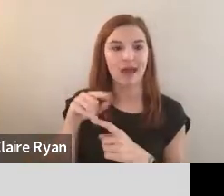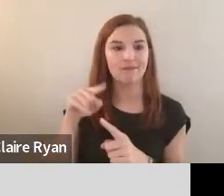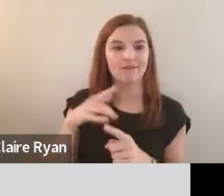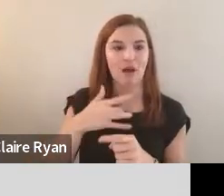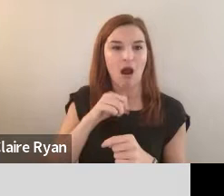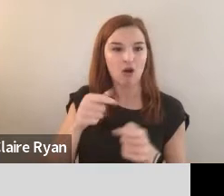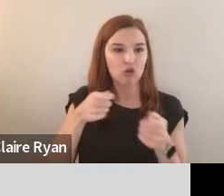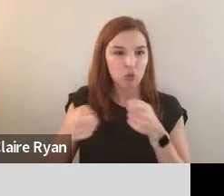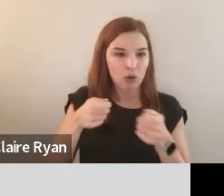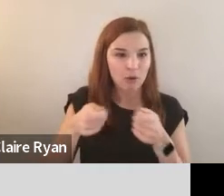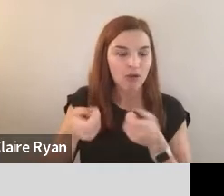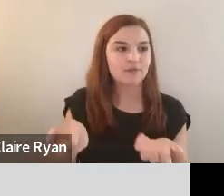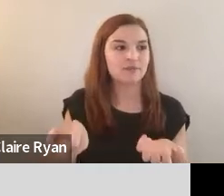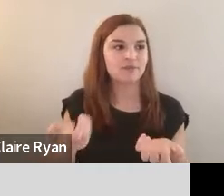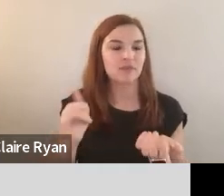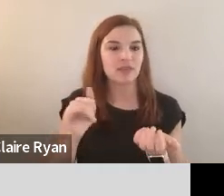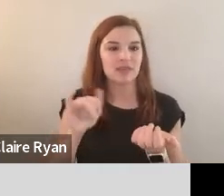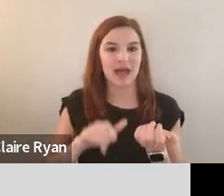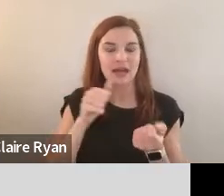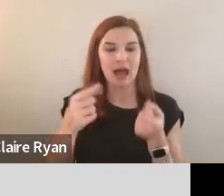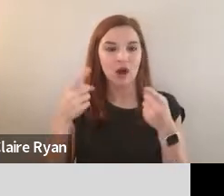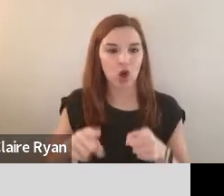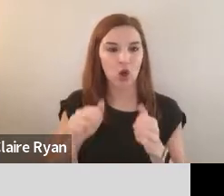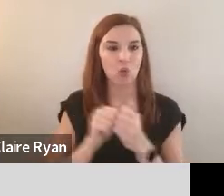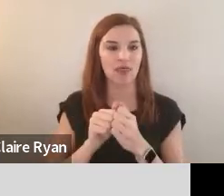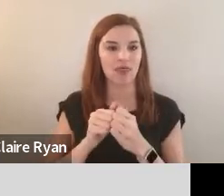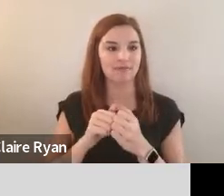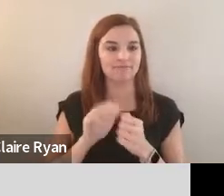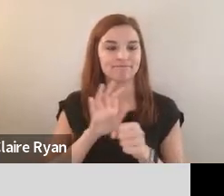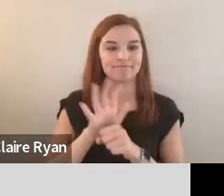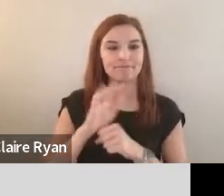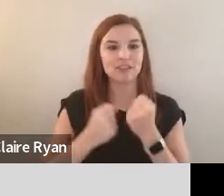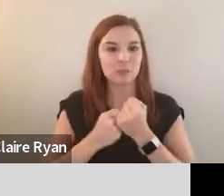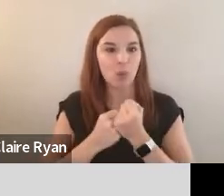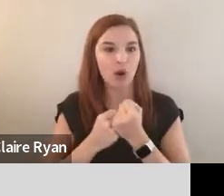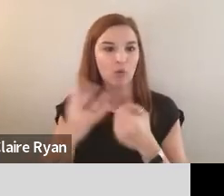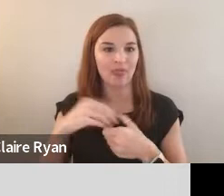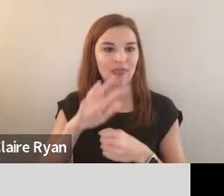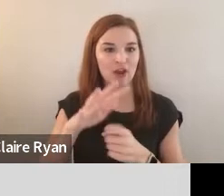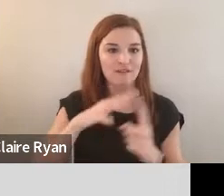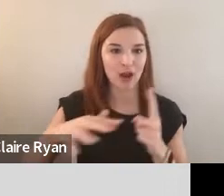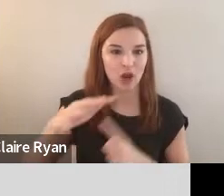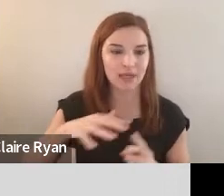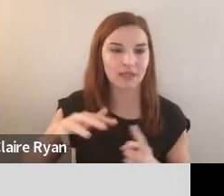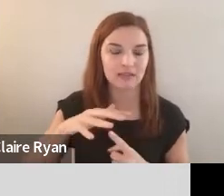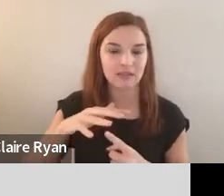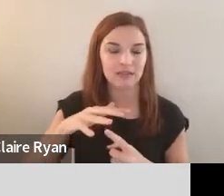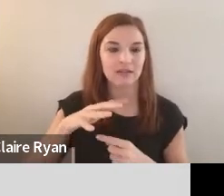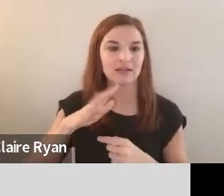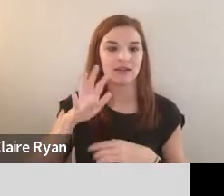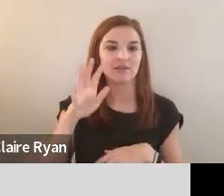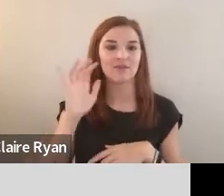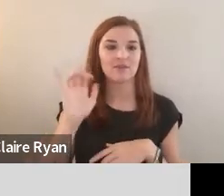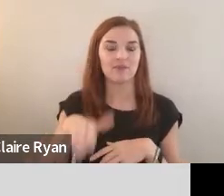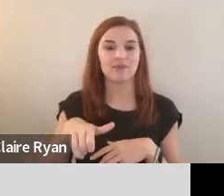so you're experiencing an event and you feel that things are out of control. You don't have enough support to deal